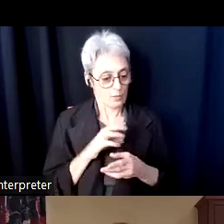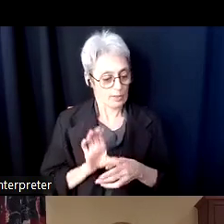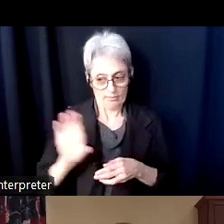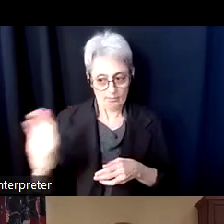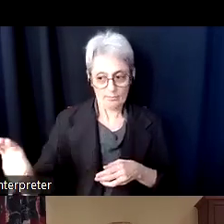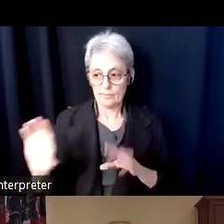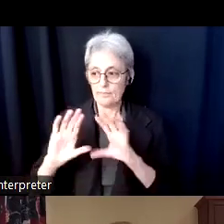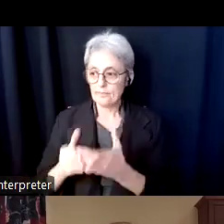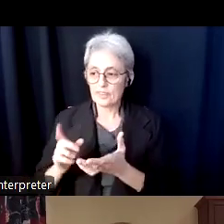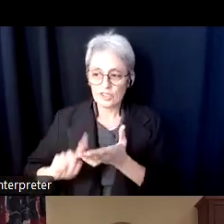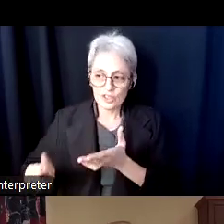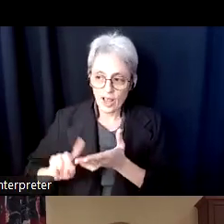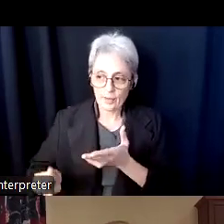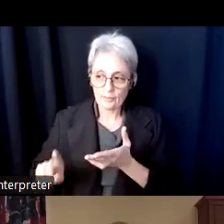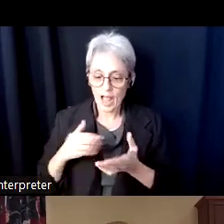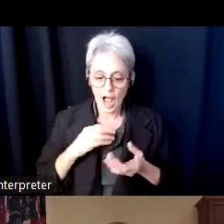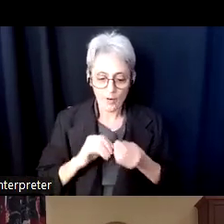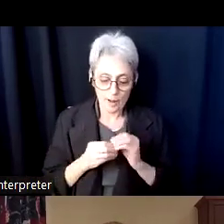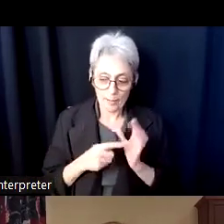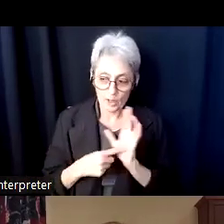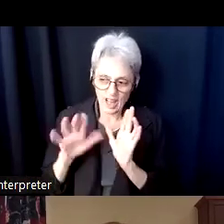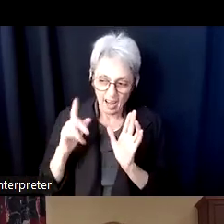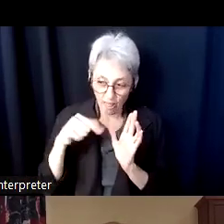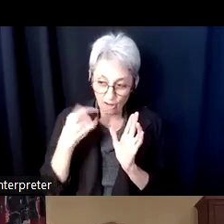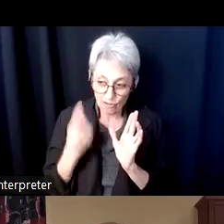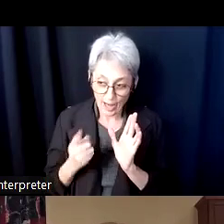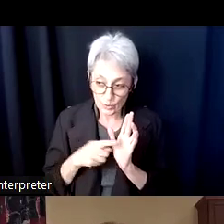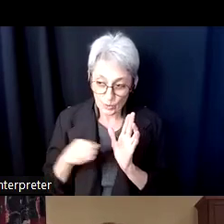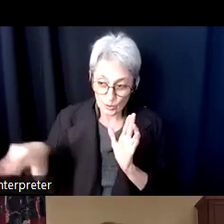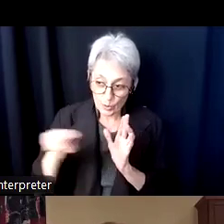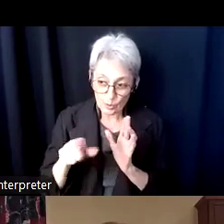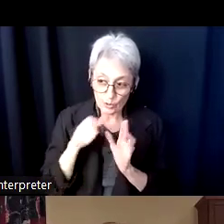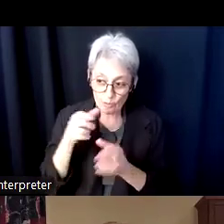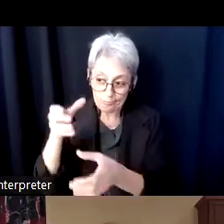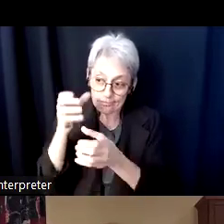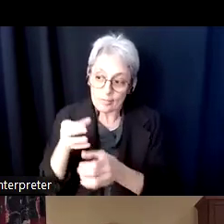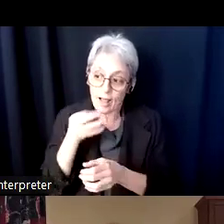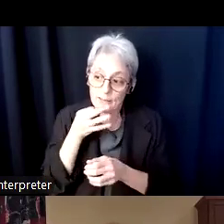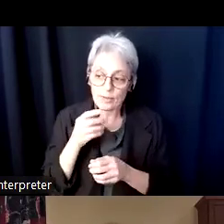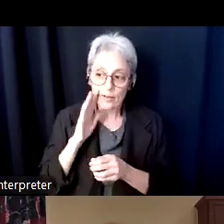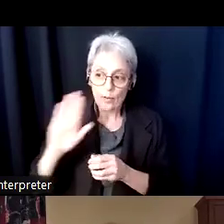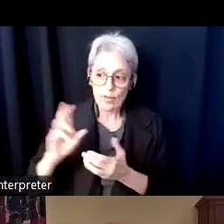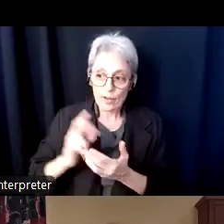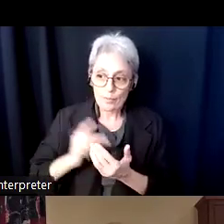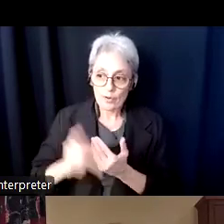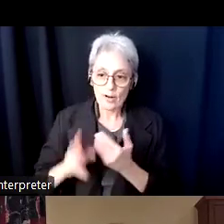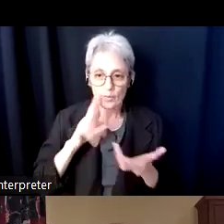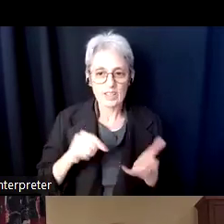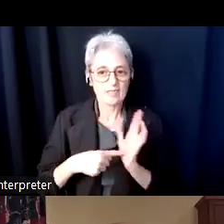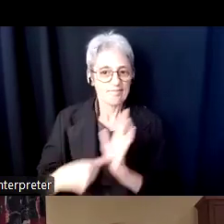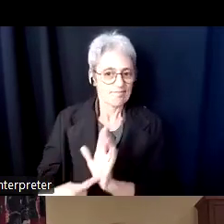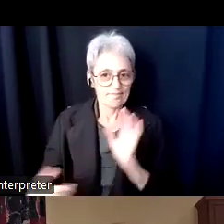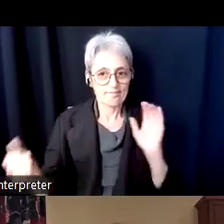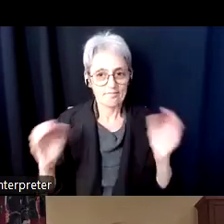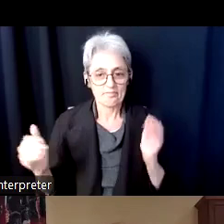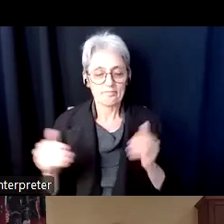numbers we collected kind of looked right to people in the industry who know particular programs. So next slide,